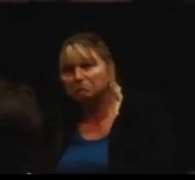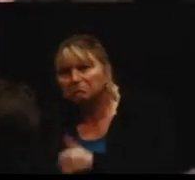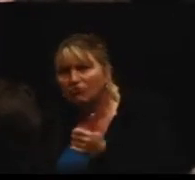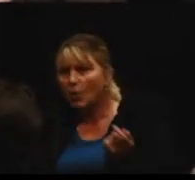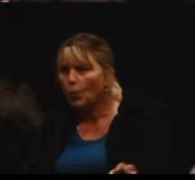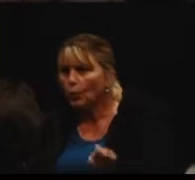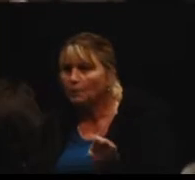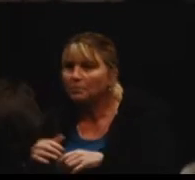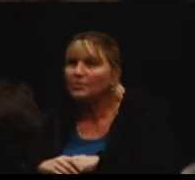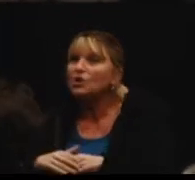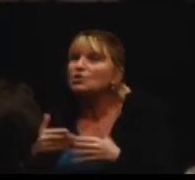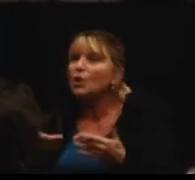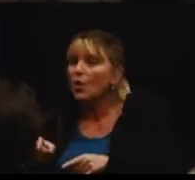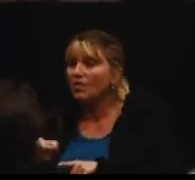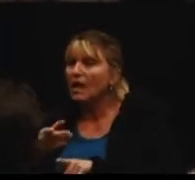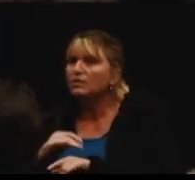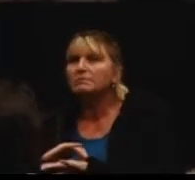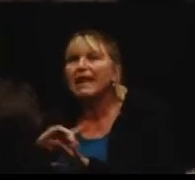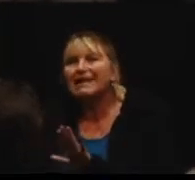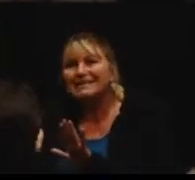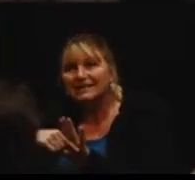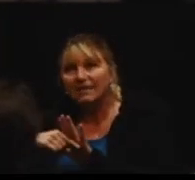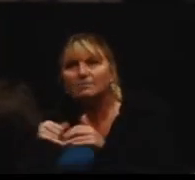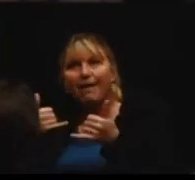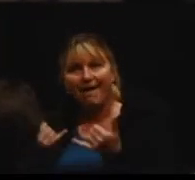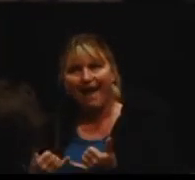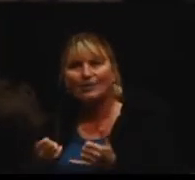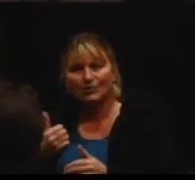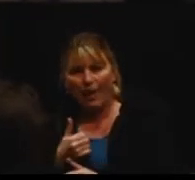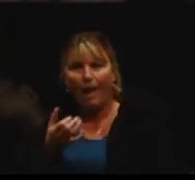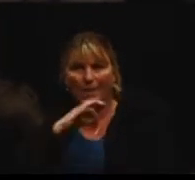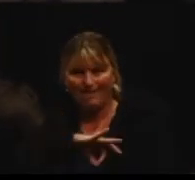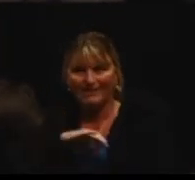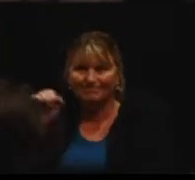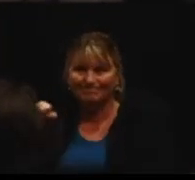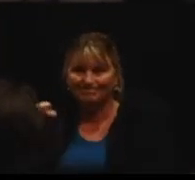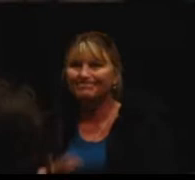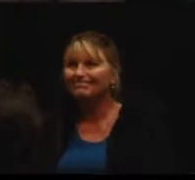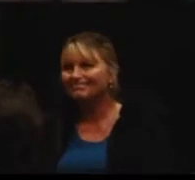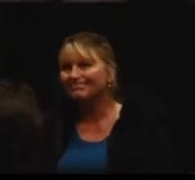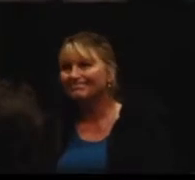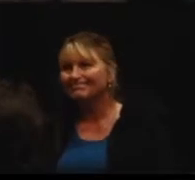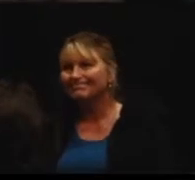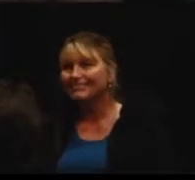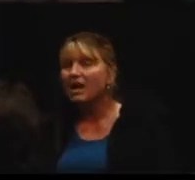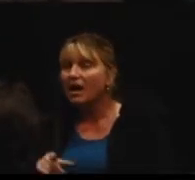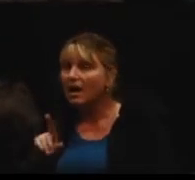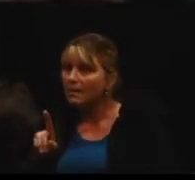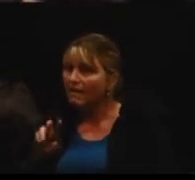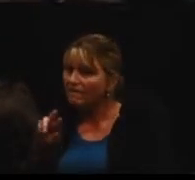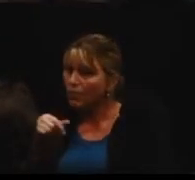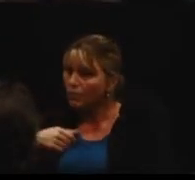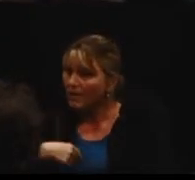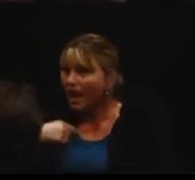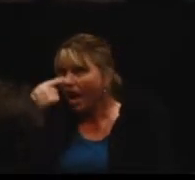that's actually what used to be a disadvantage is now to our advantage. But I think in